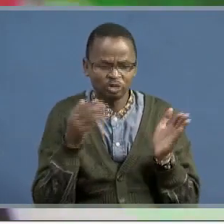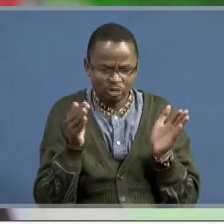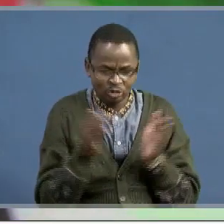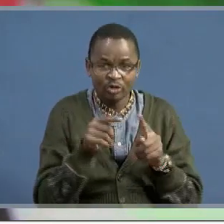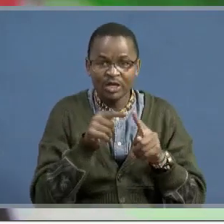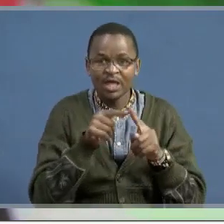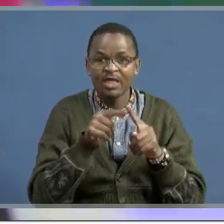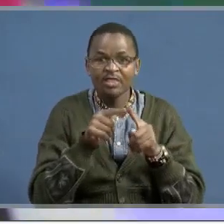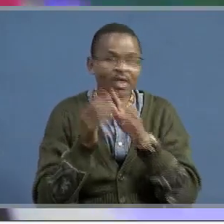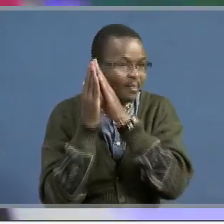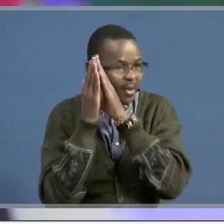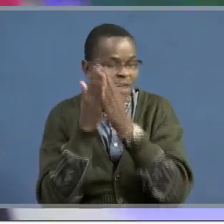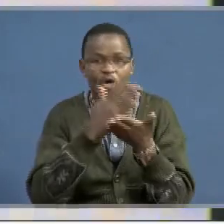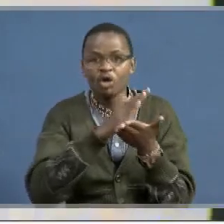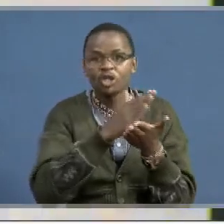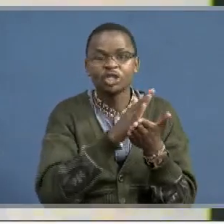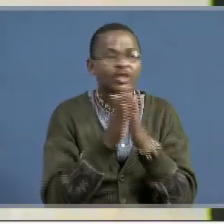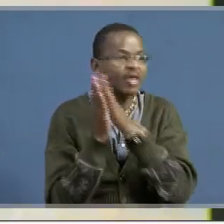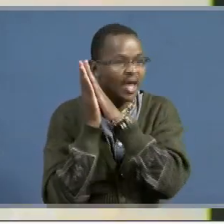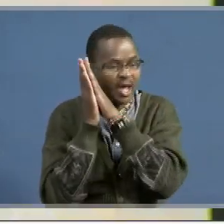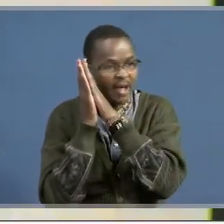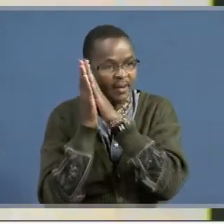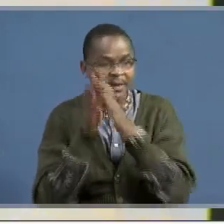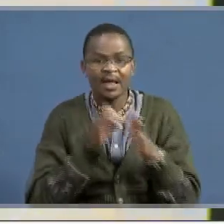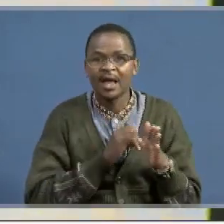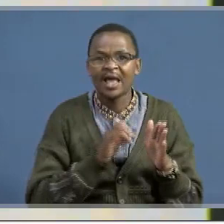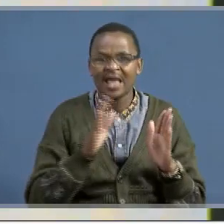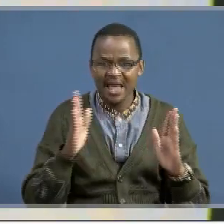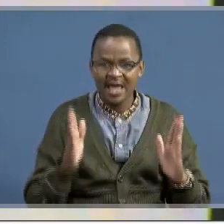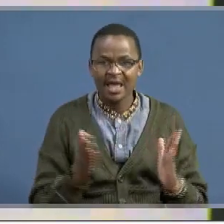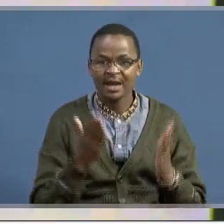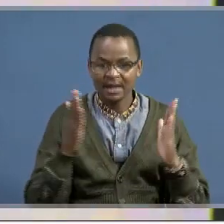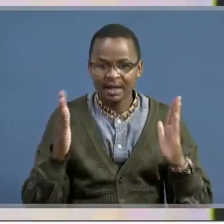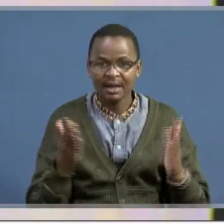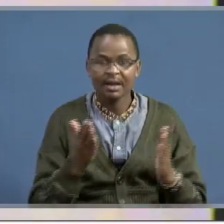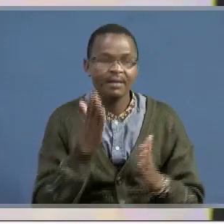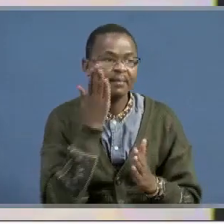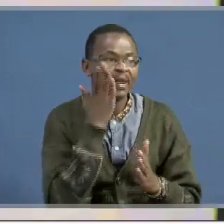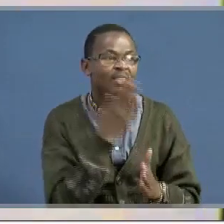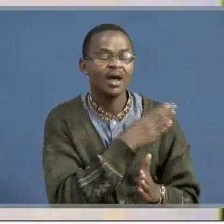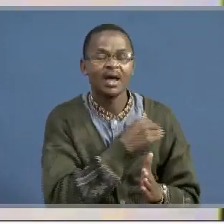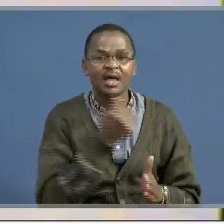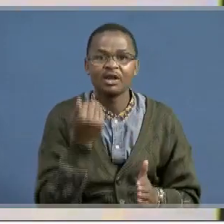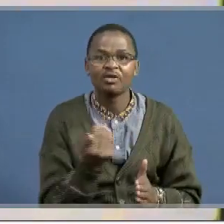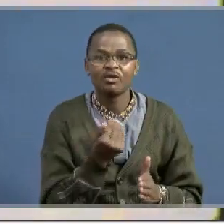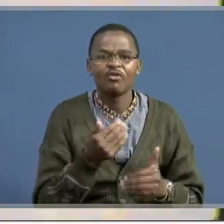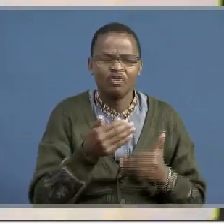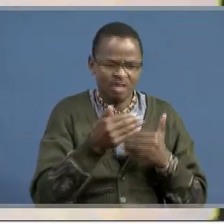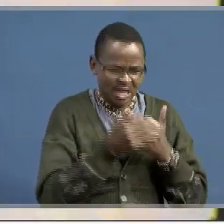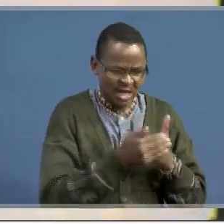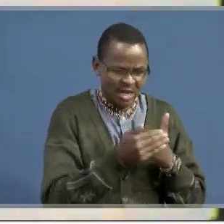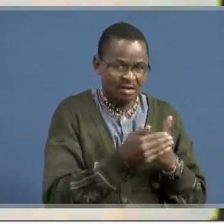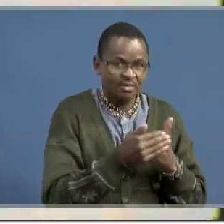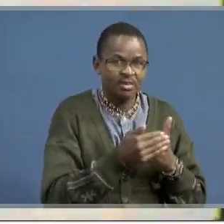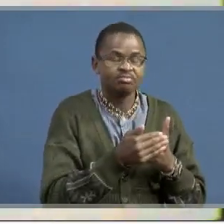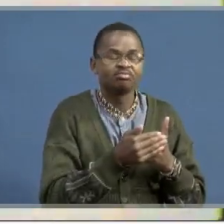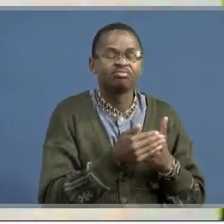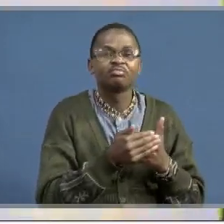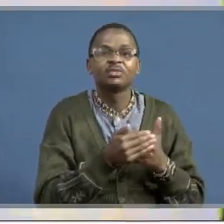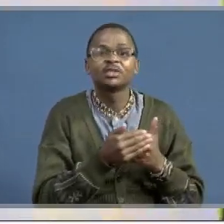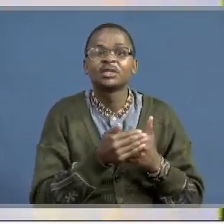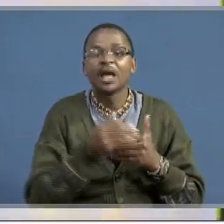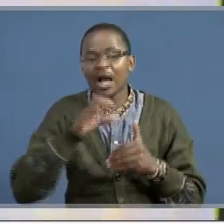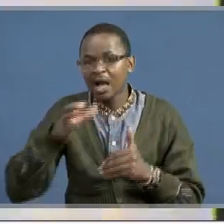or sometimes even share the beds. I encourage our mothers and children from the neighboring counties of Machakos,